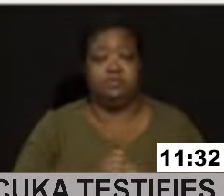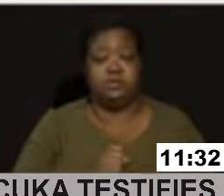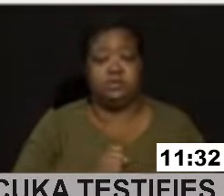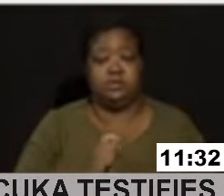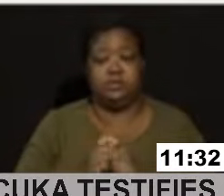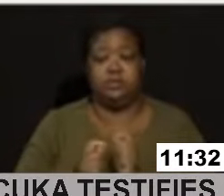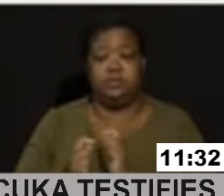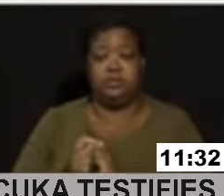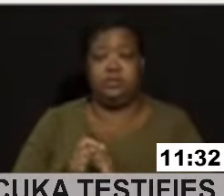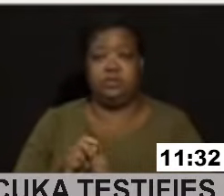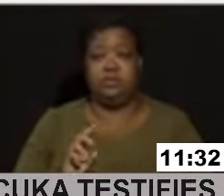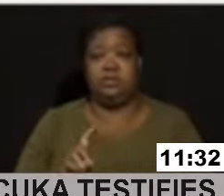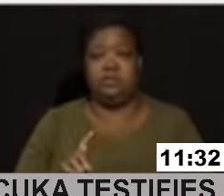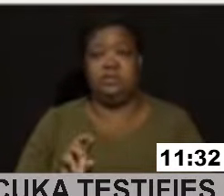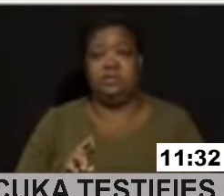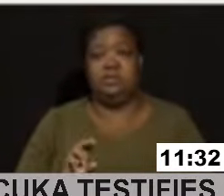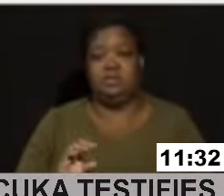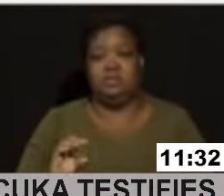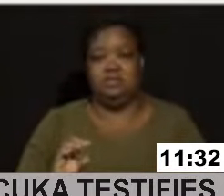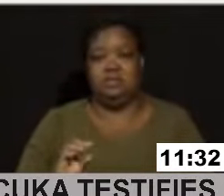the TRC cases.